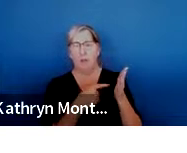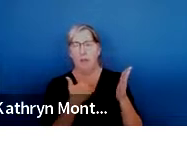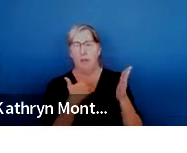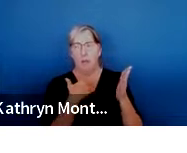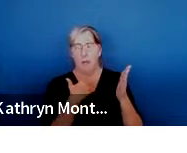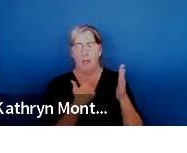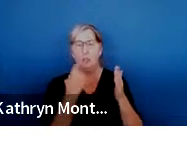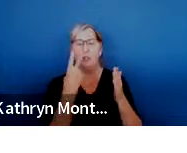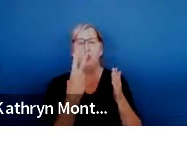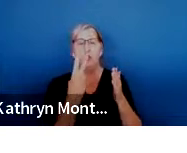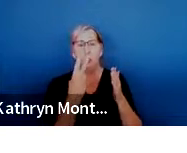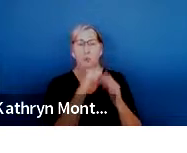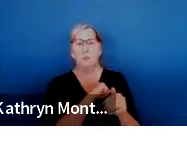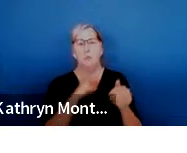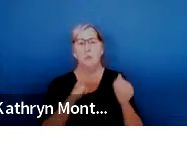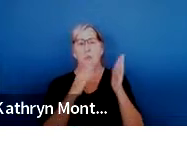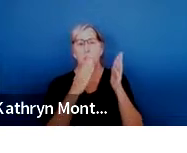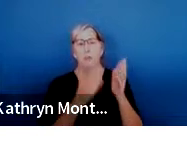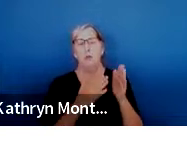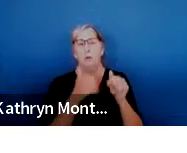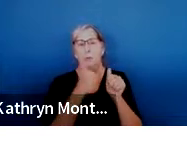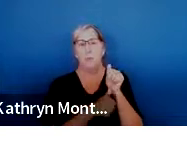senators per U.S. state.